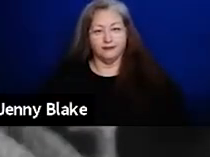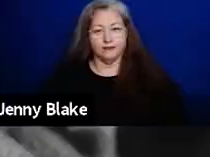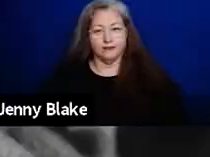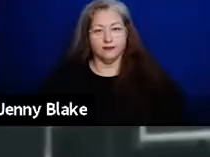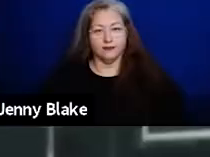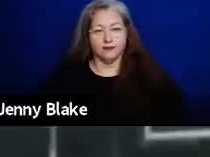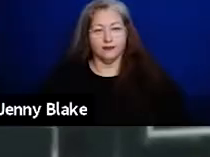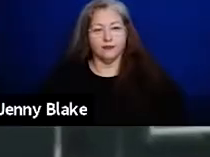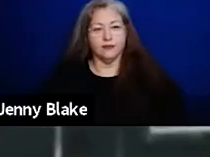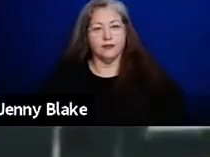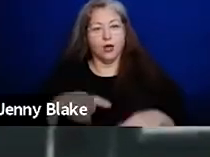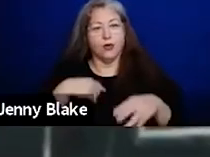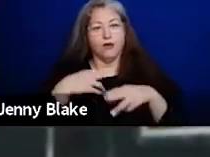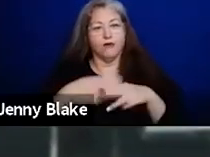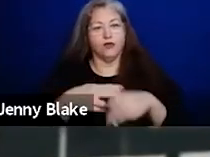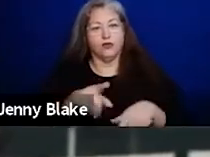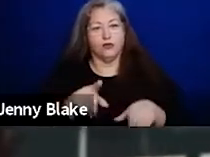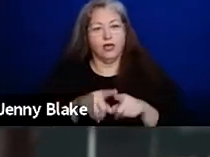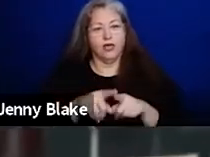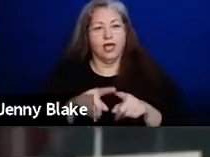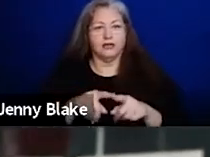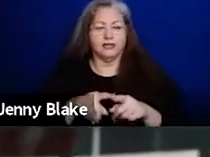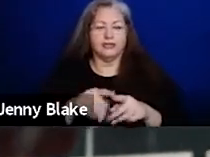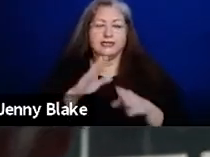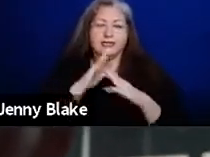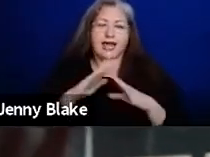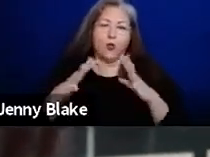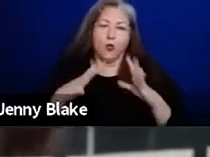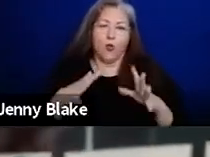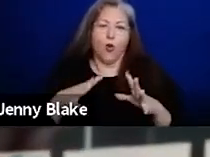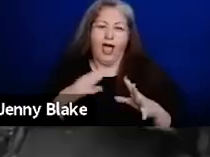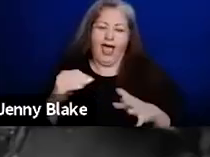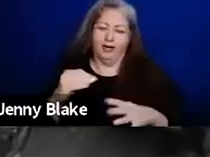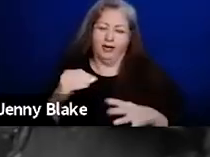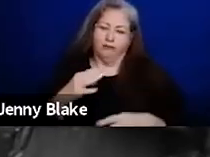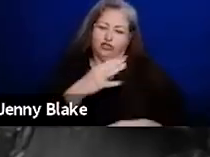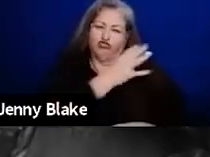I refer to her as a silent warrior and a general.